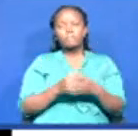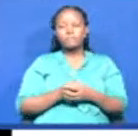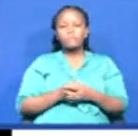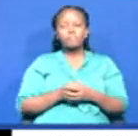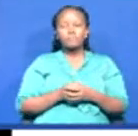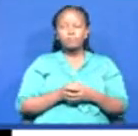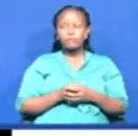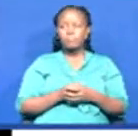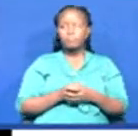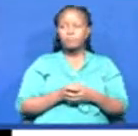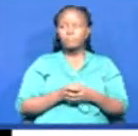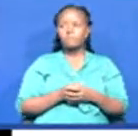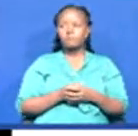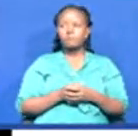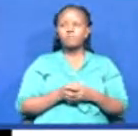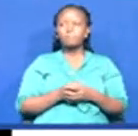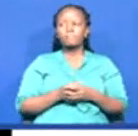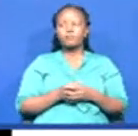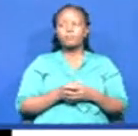Yes.